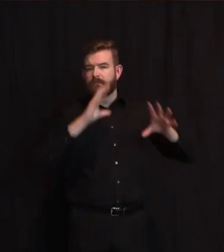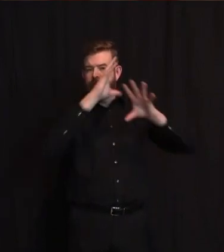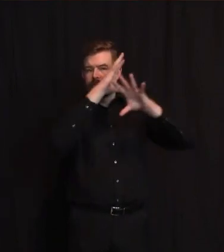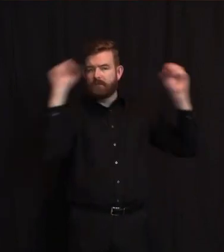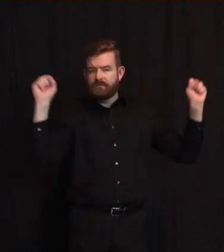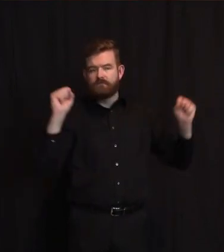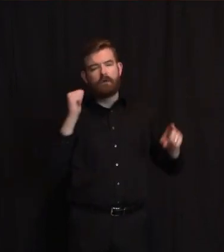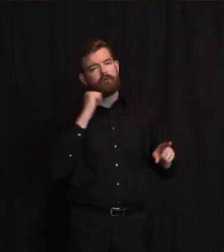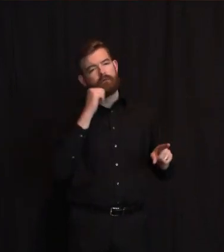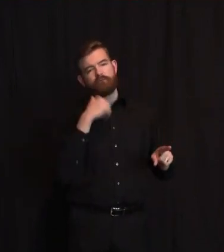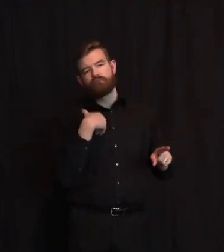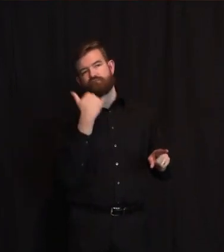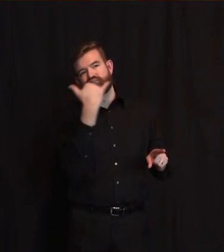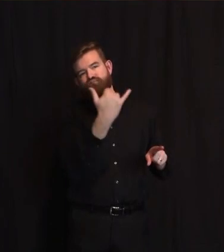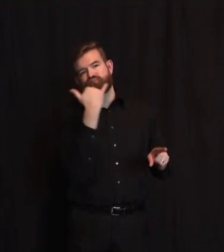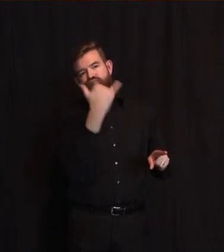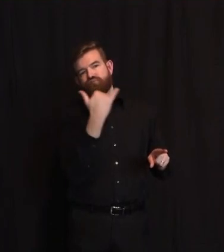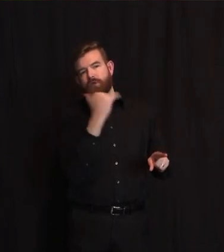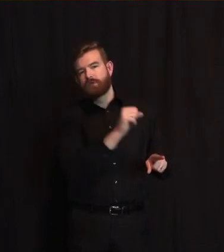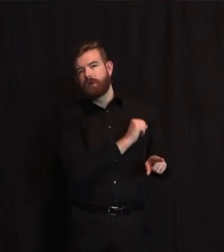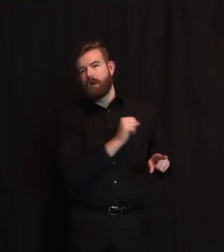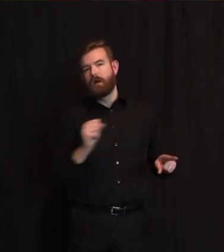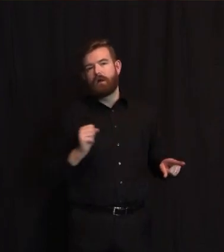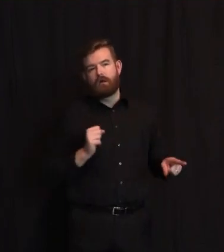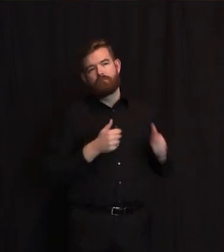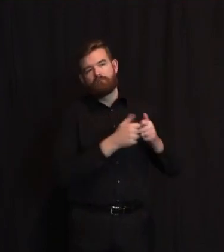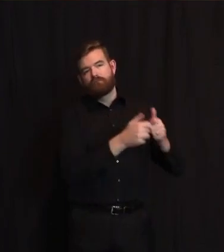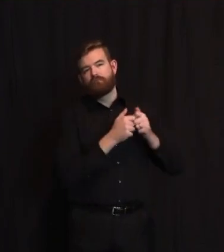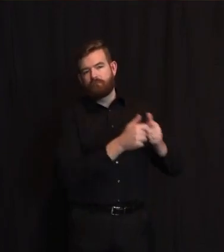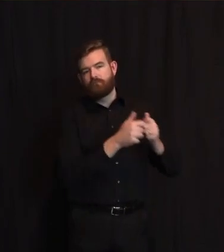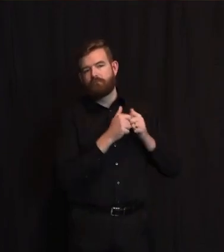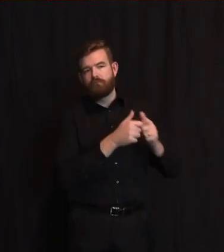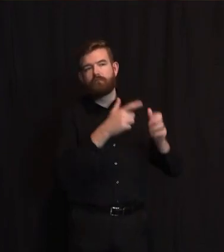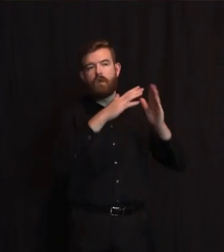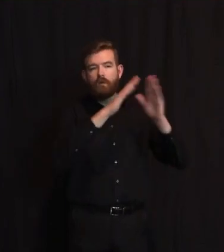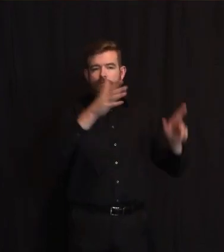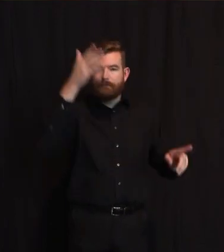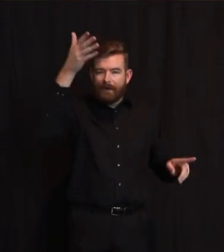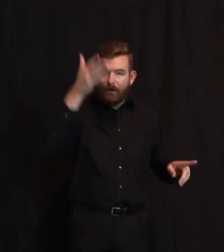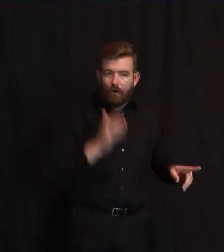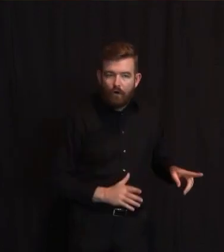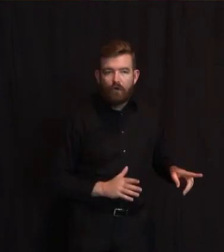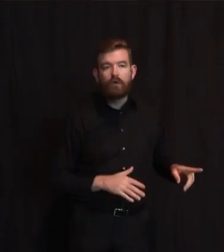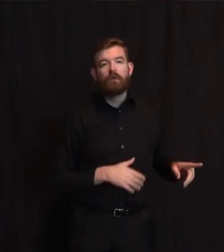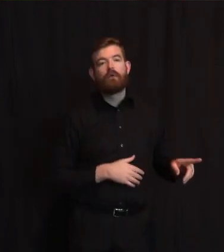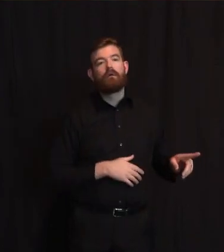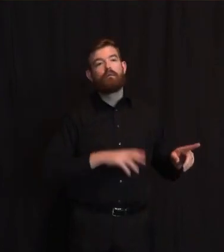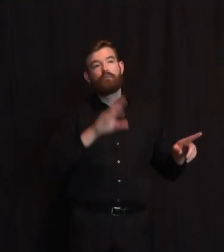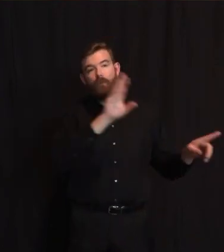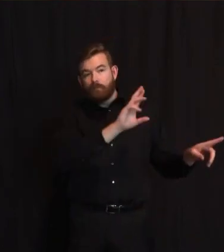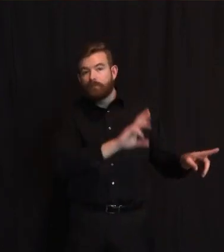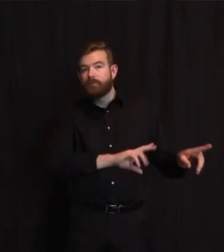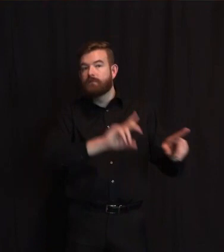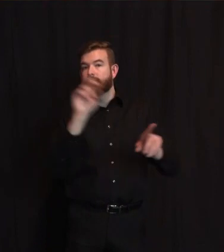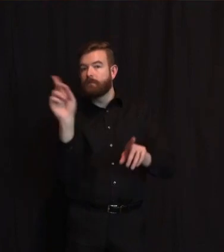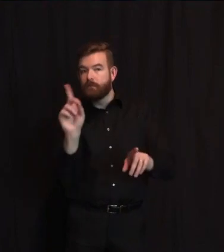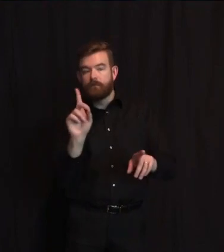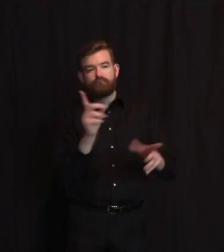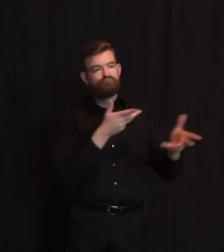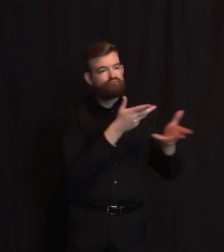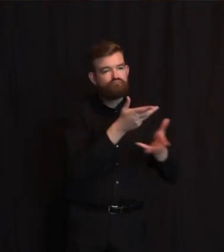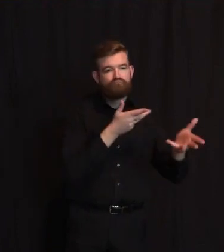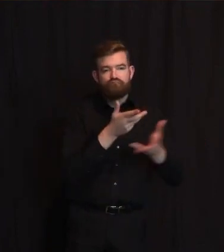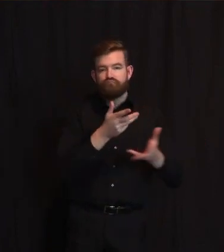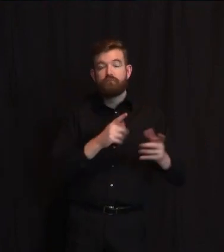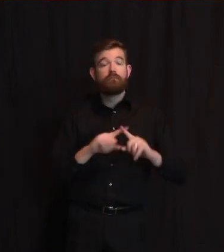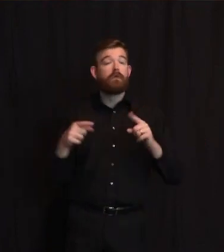day, texting back and forth with the Speaker, both sides of the aisle regularly. But I've got no comments on